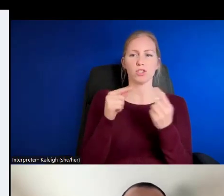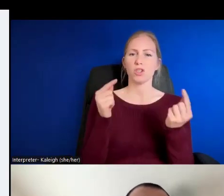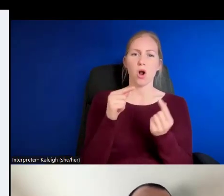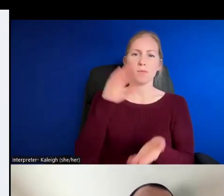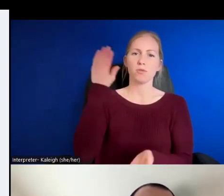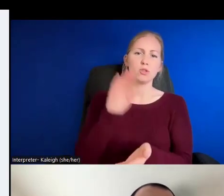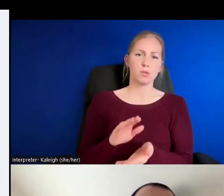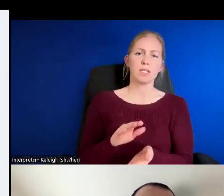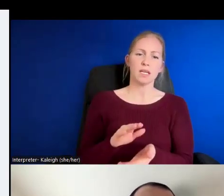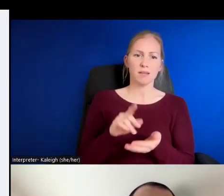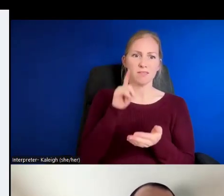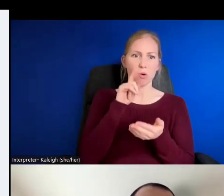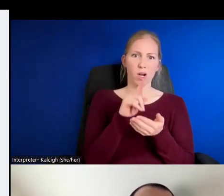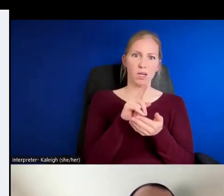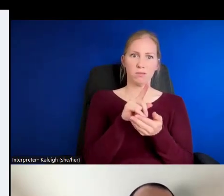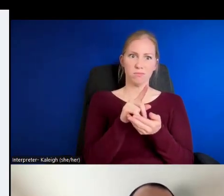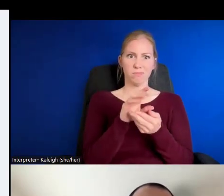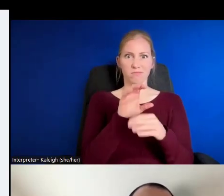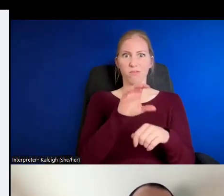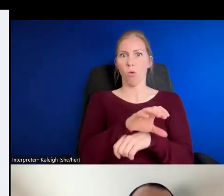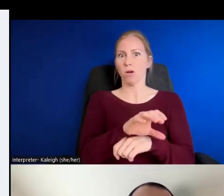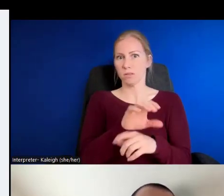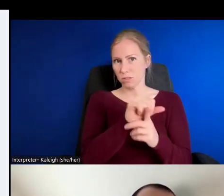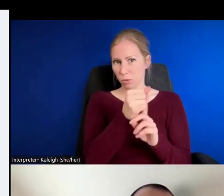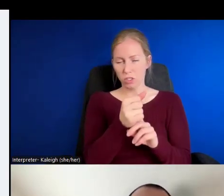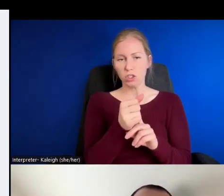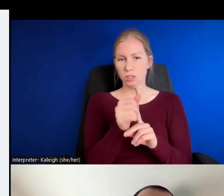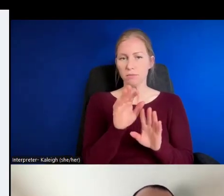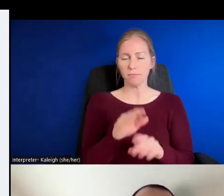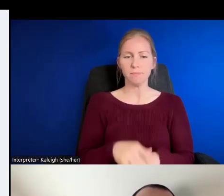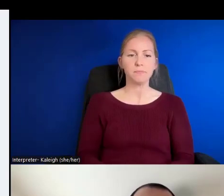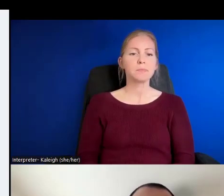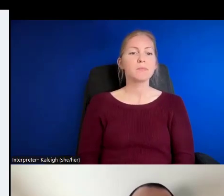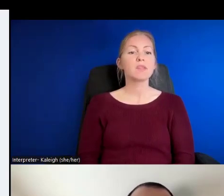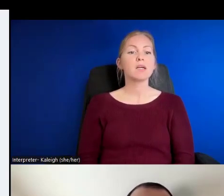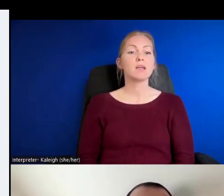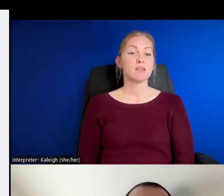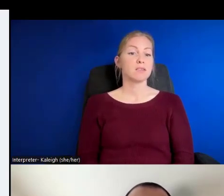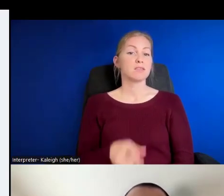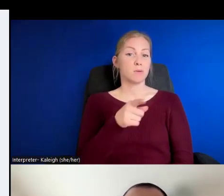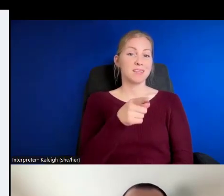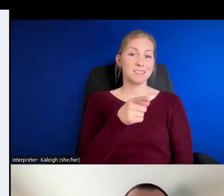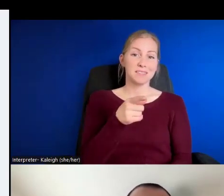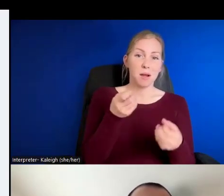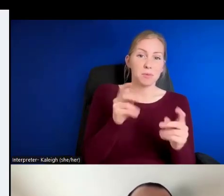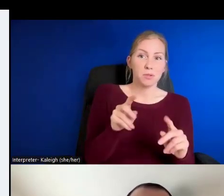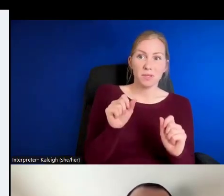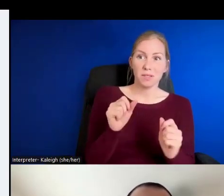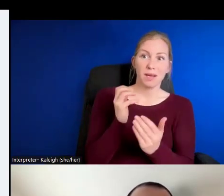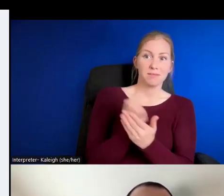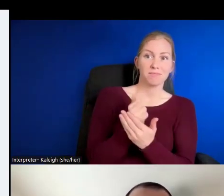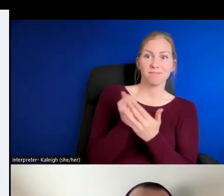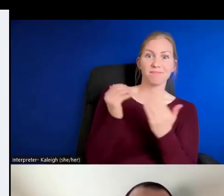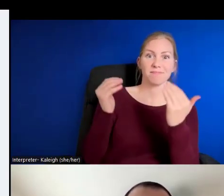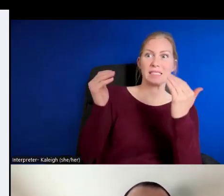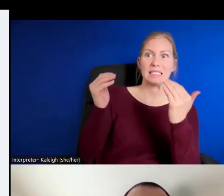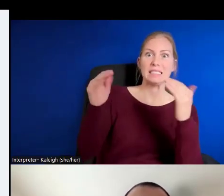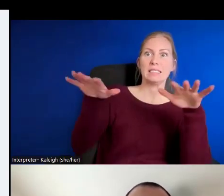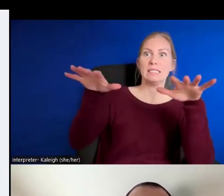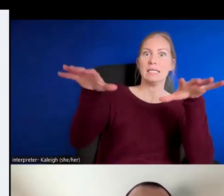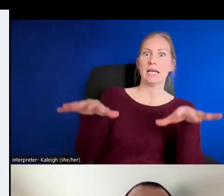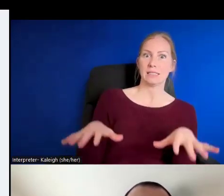situations. However, so this basically is an opportunity to de-escalate, explore less restrictive